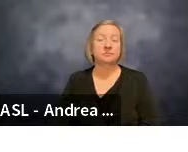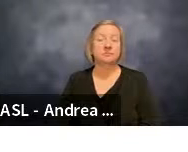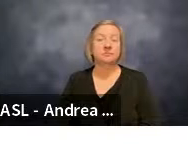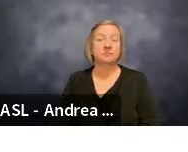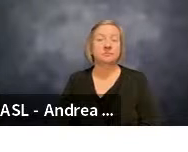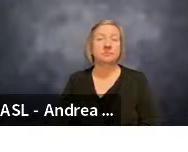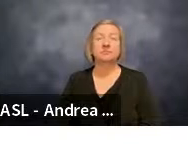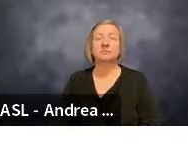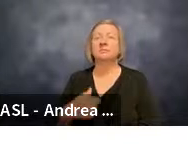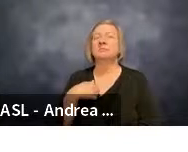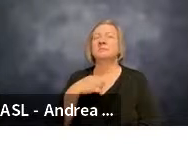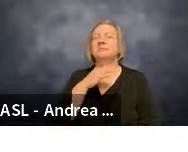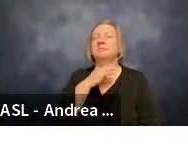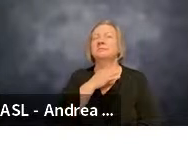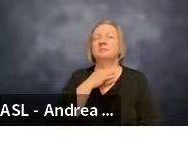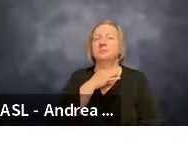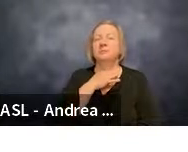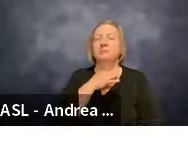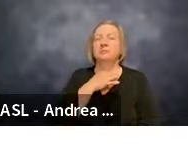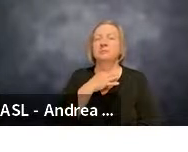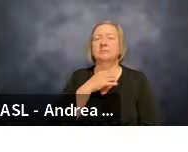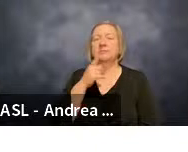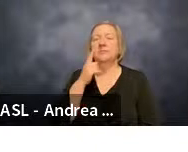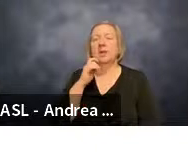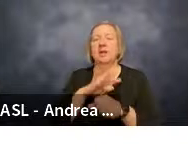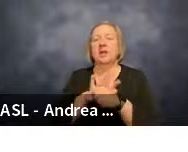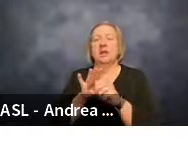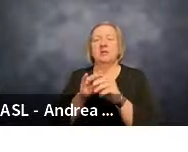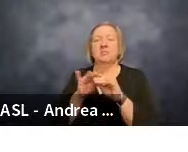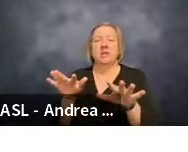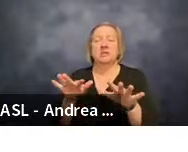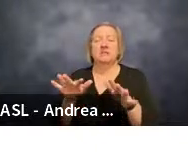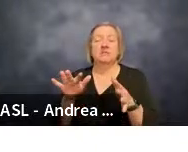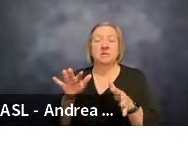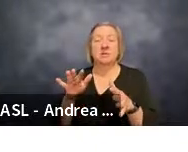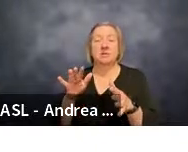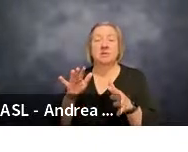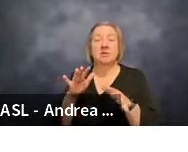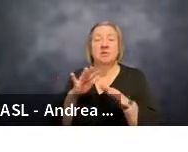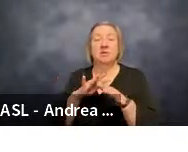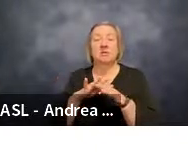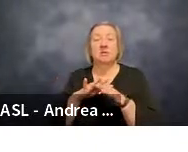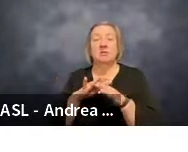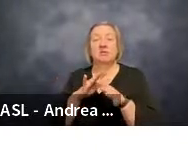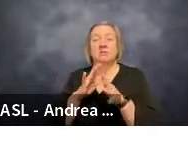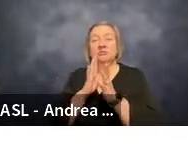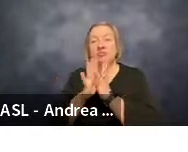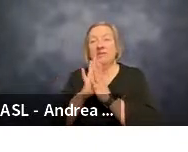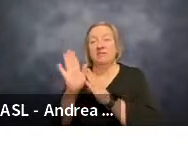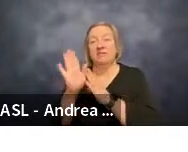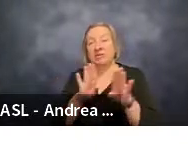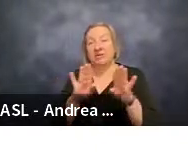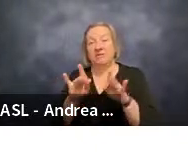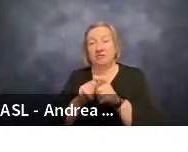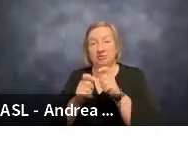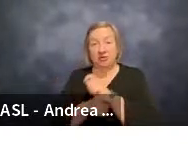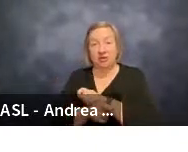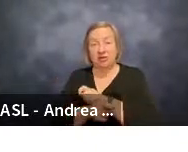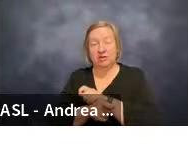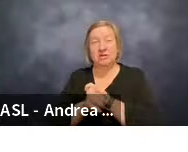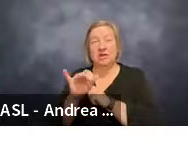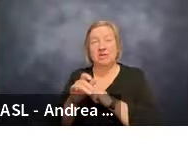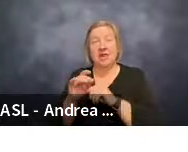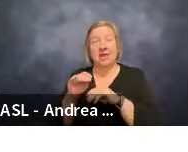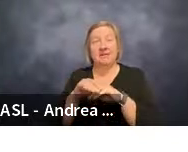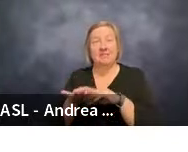I was curious if, given the pandemic, if travel behavior had changed and if that influenced your